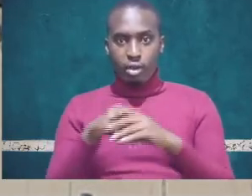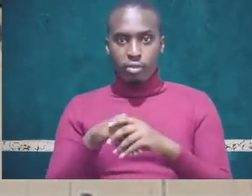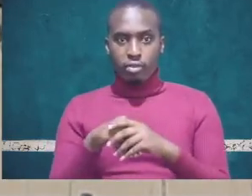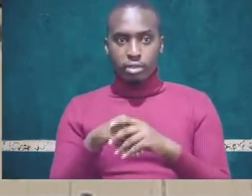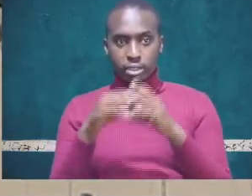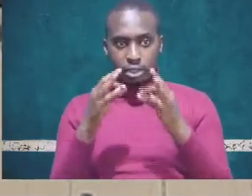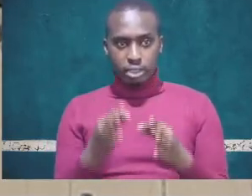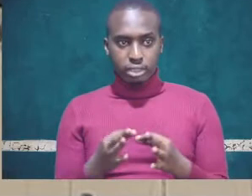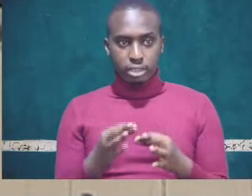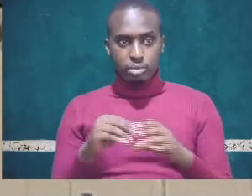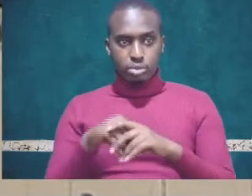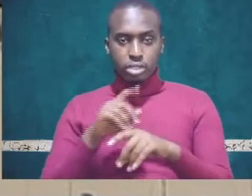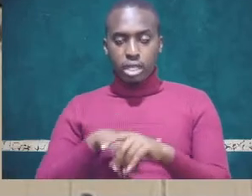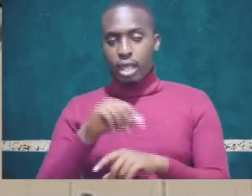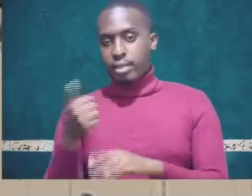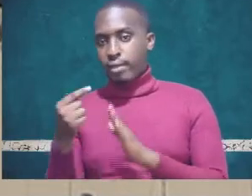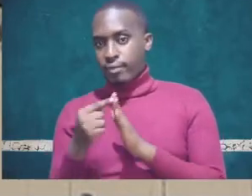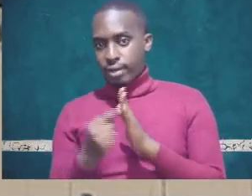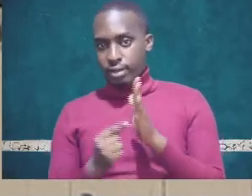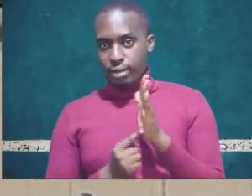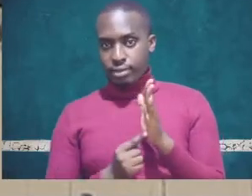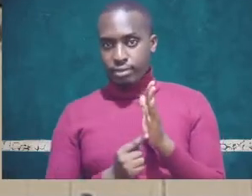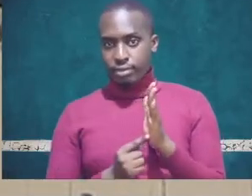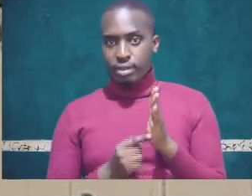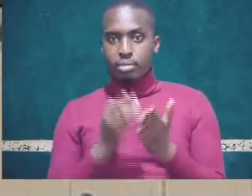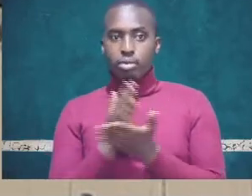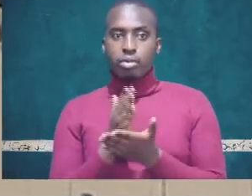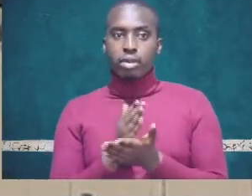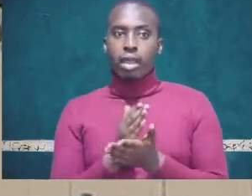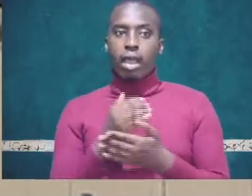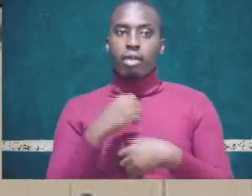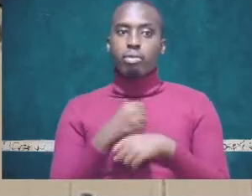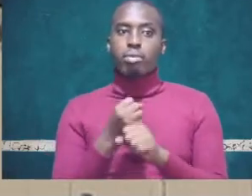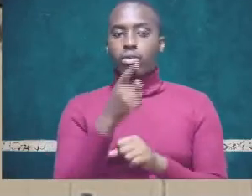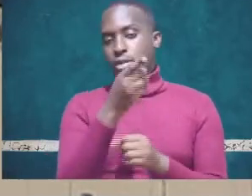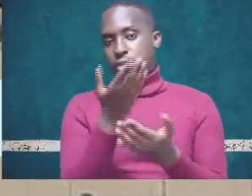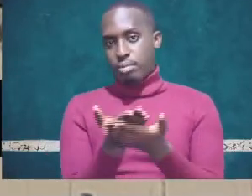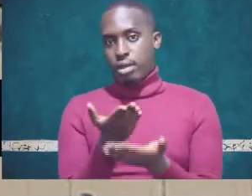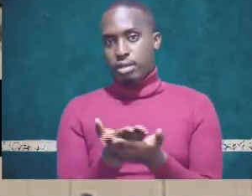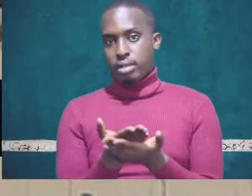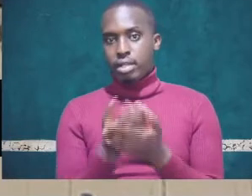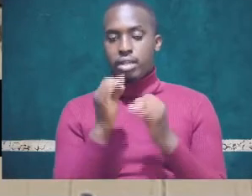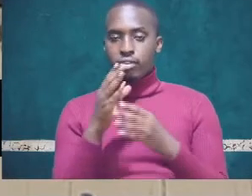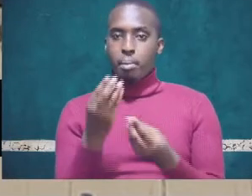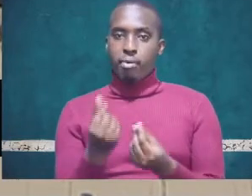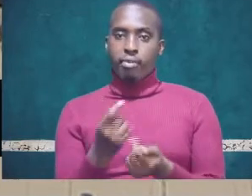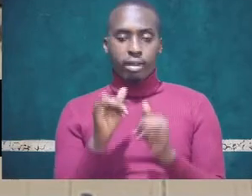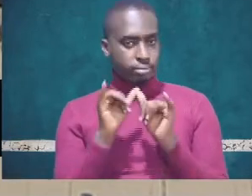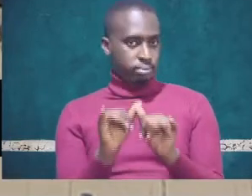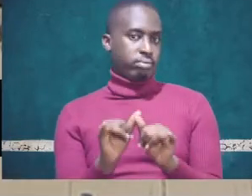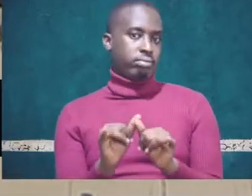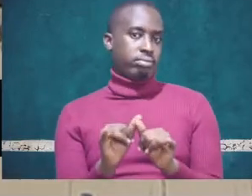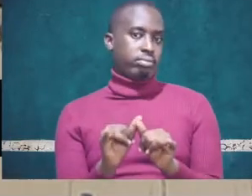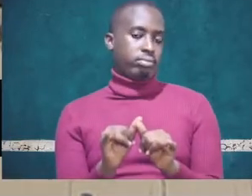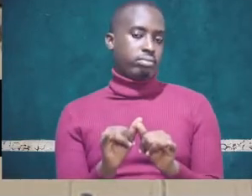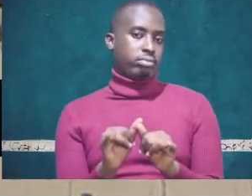due to other factors affecting demand. when the price is constant or at a